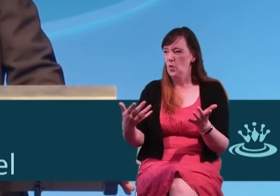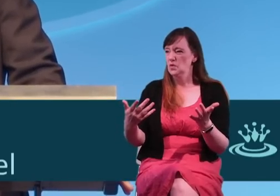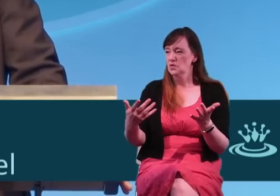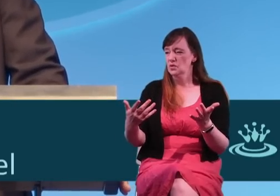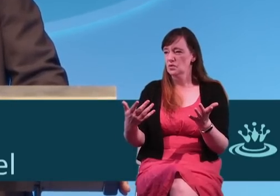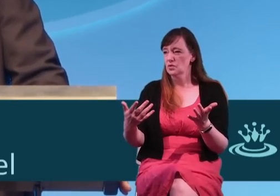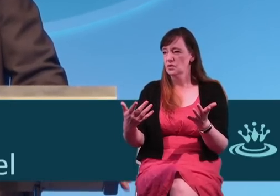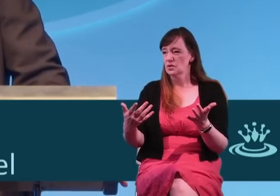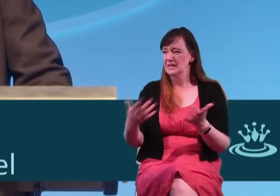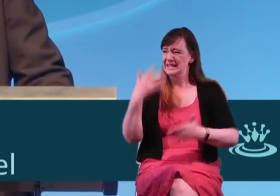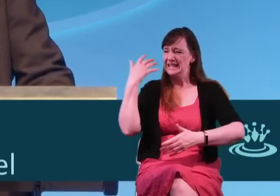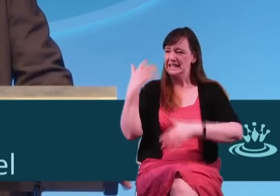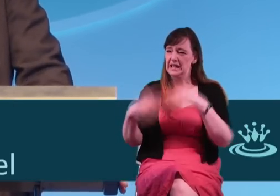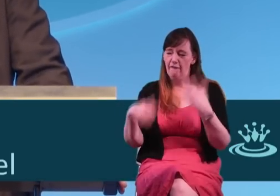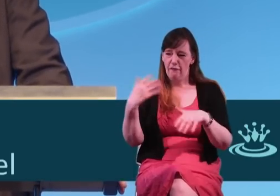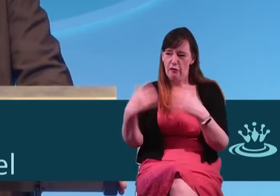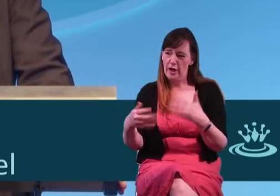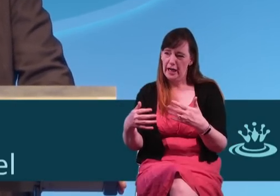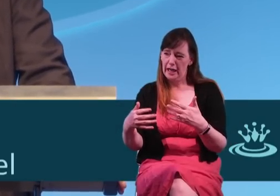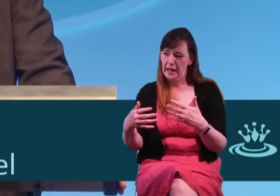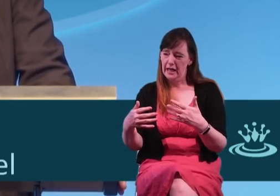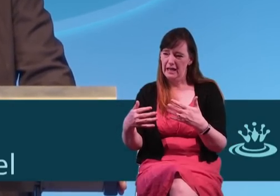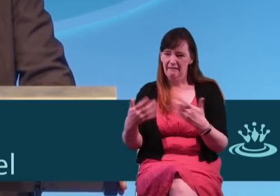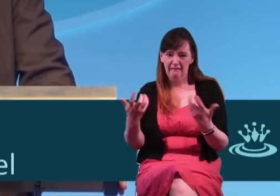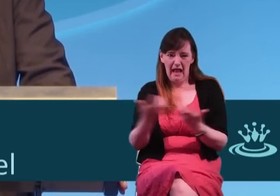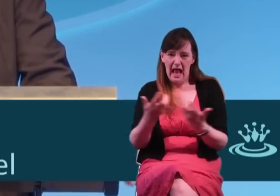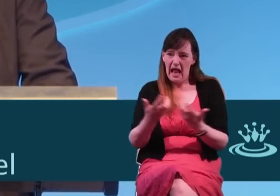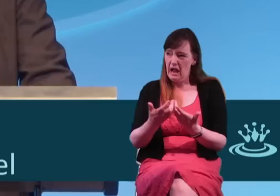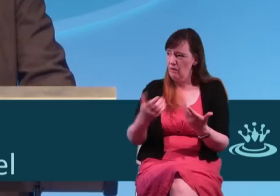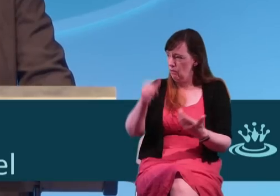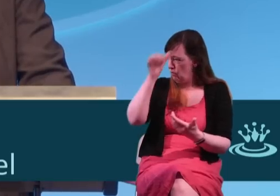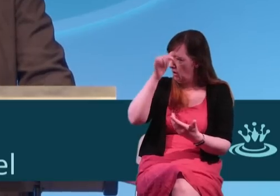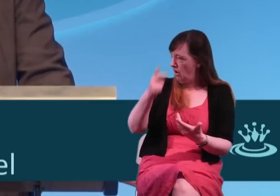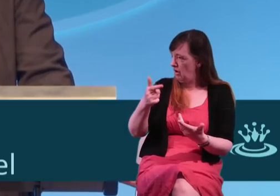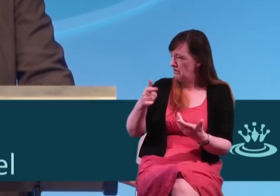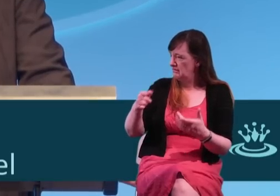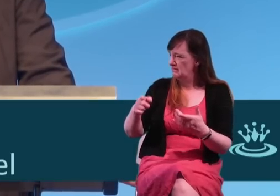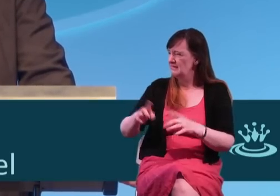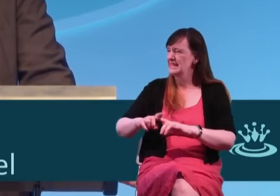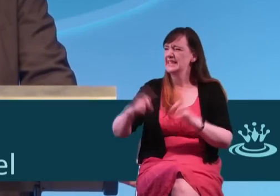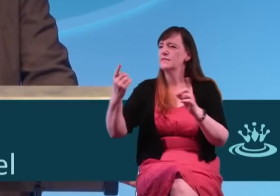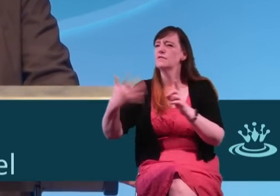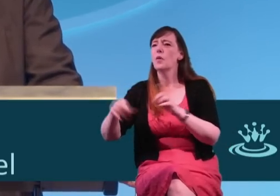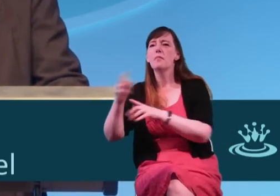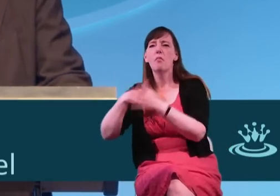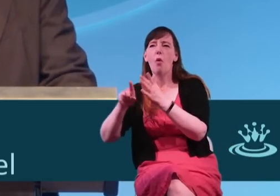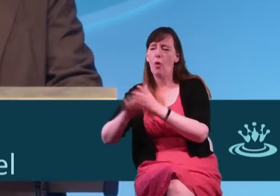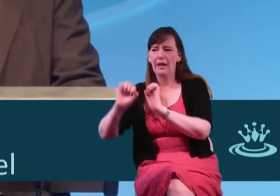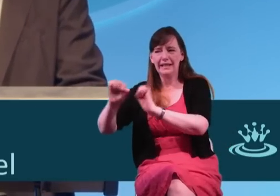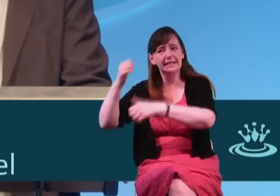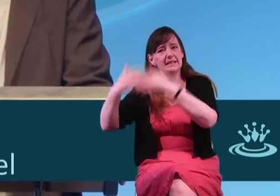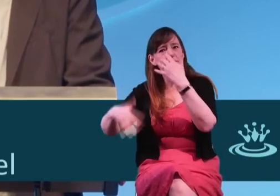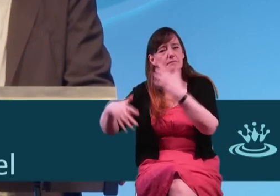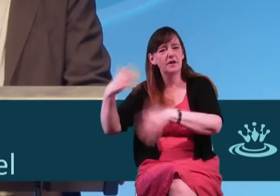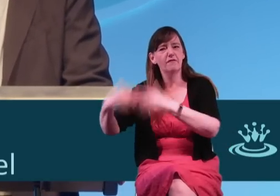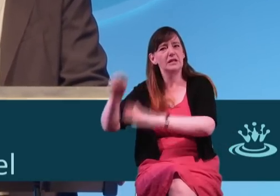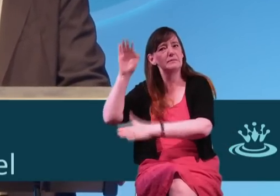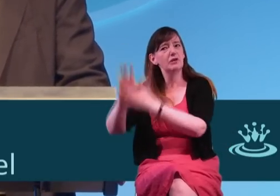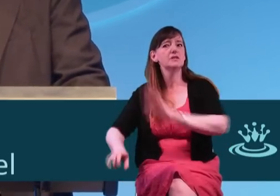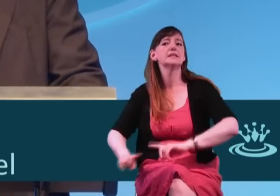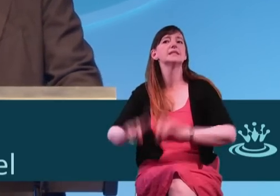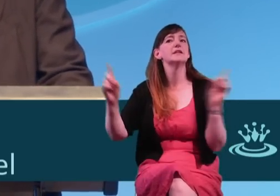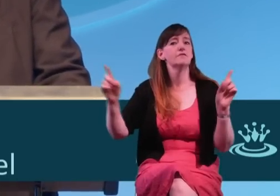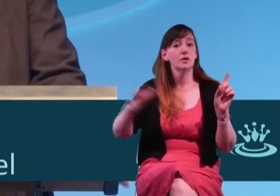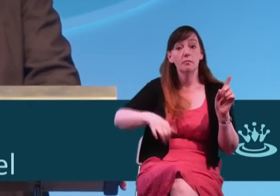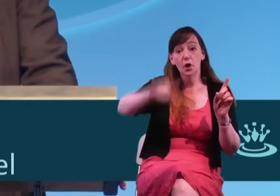anything about suffering, the way in which Paul was experiencing it, which is, of course, true. But if you've lived as long as I have, you